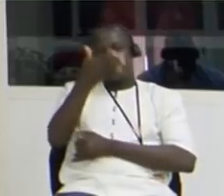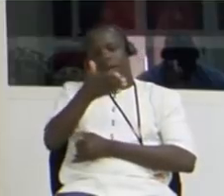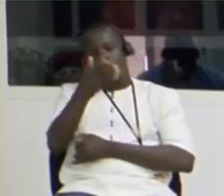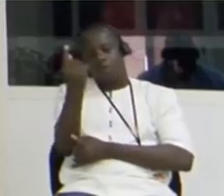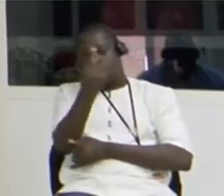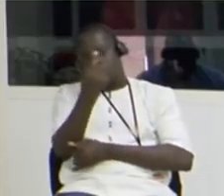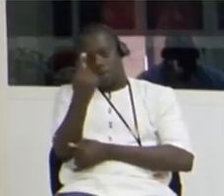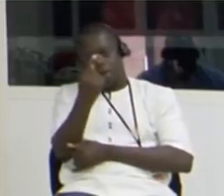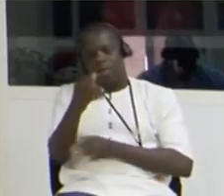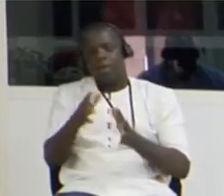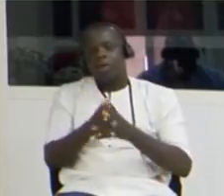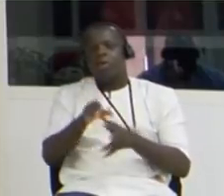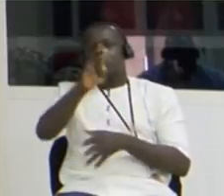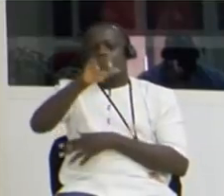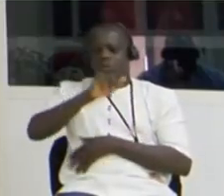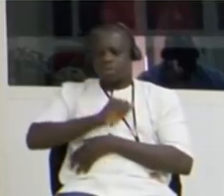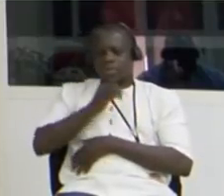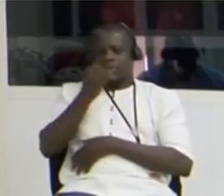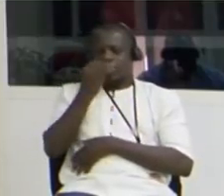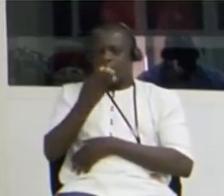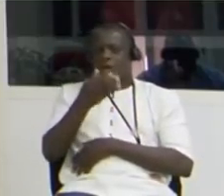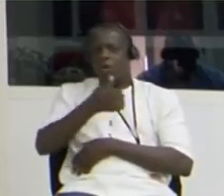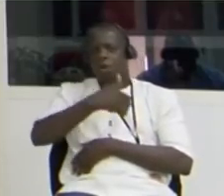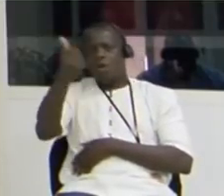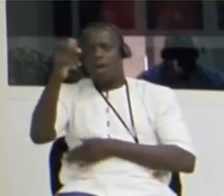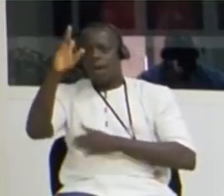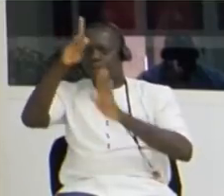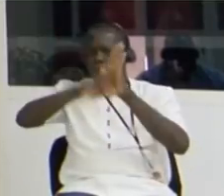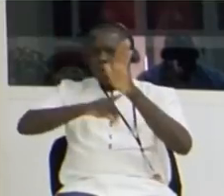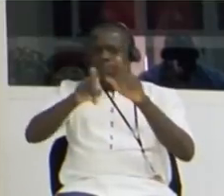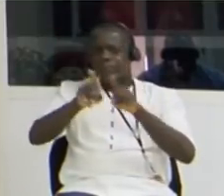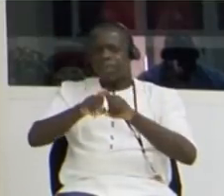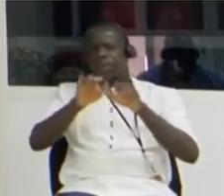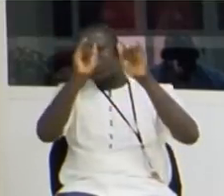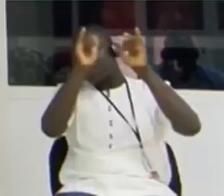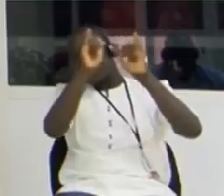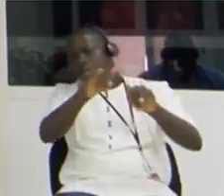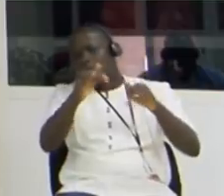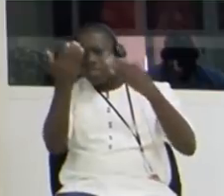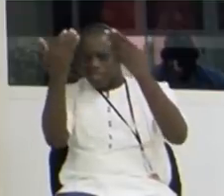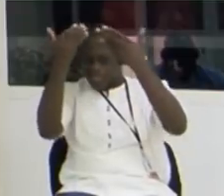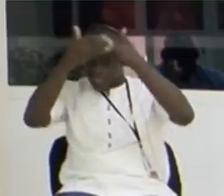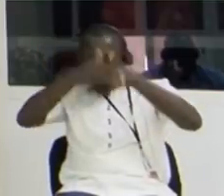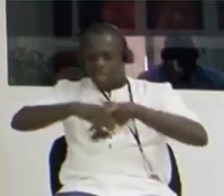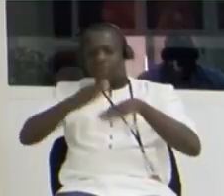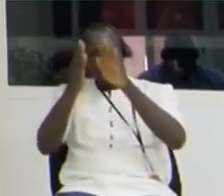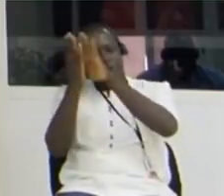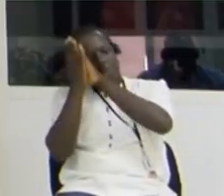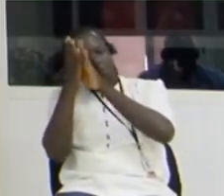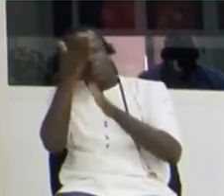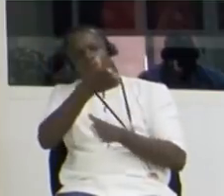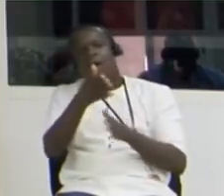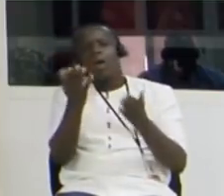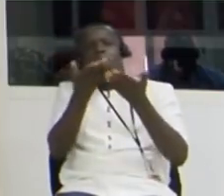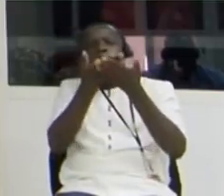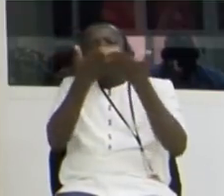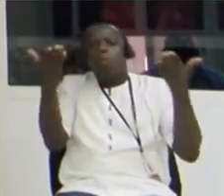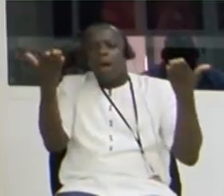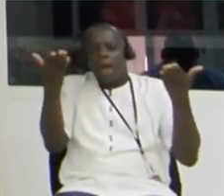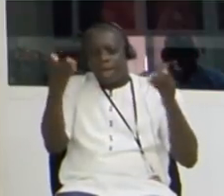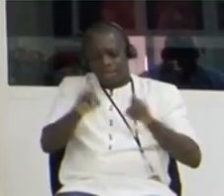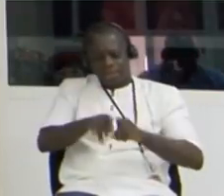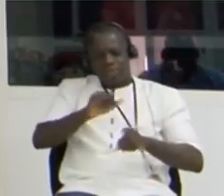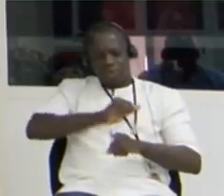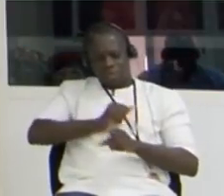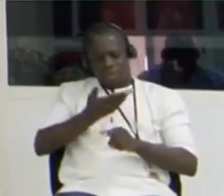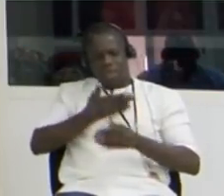You also mentioned that on some occasions they would have to spend the night. Just tell us why they would have to spend the night, and where